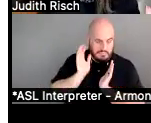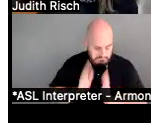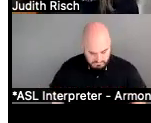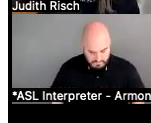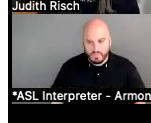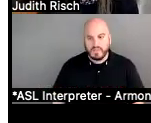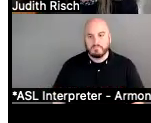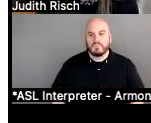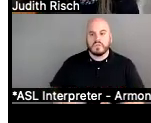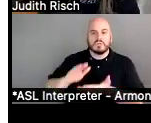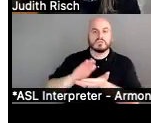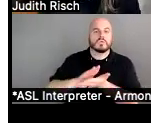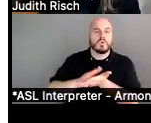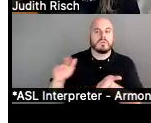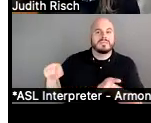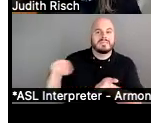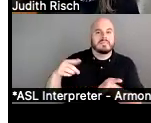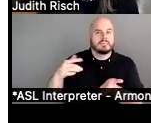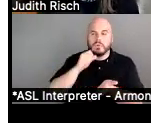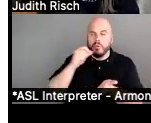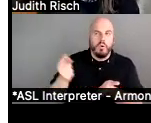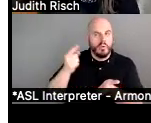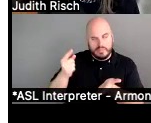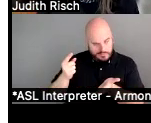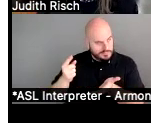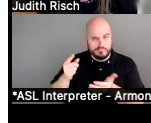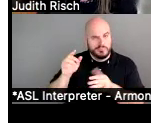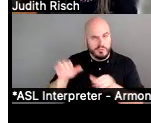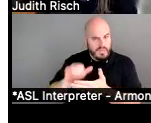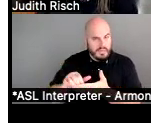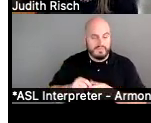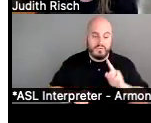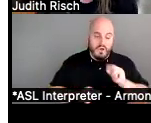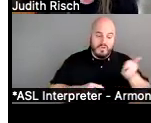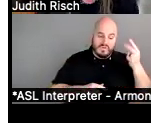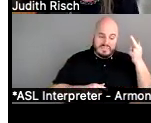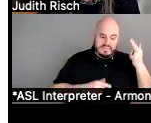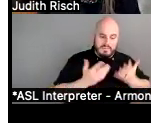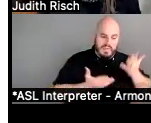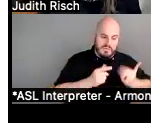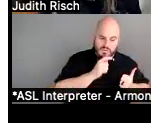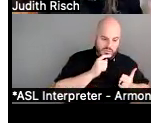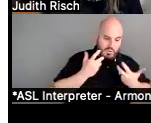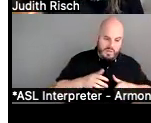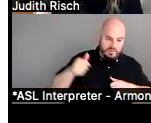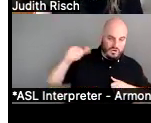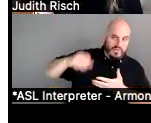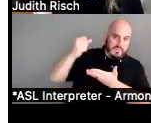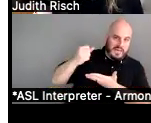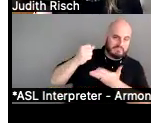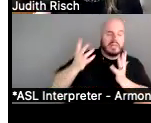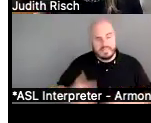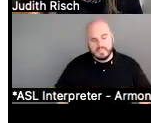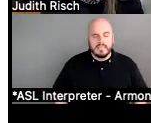schools don't always want to do that. And for other reasons, we may not want to do that. So you need to